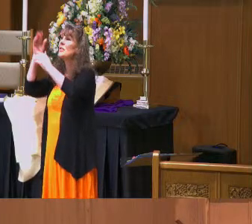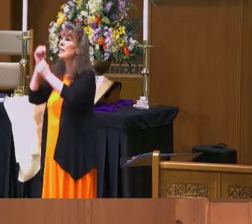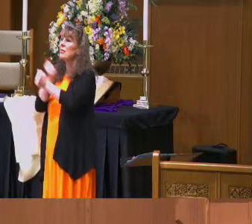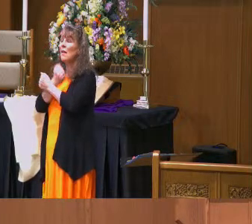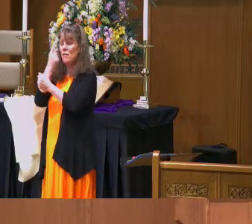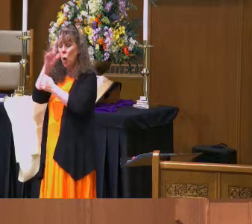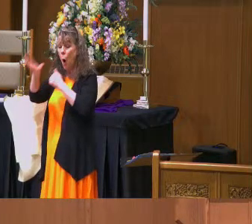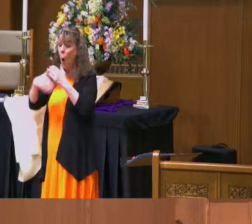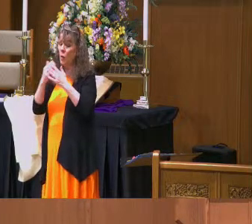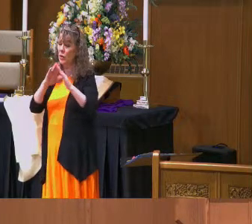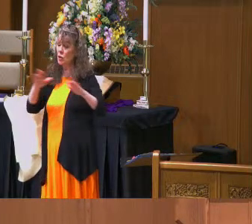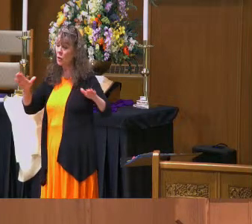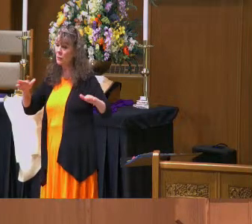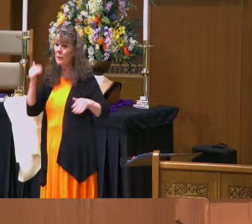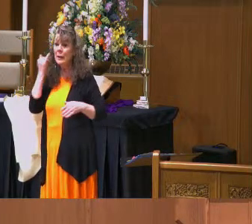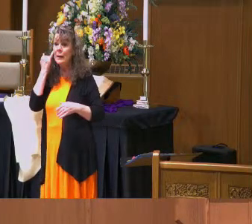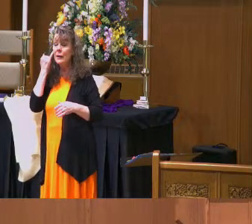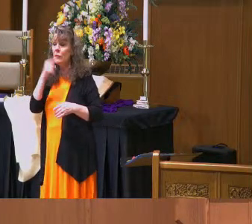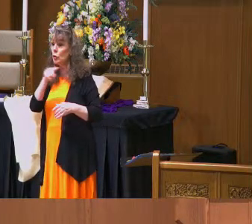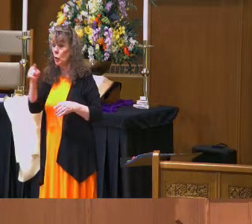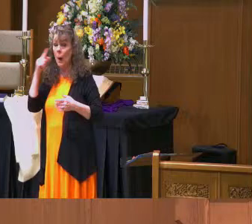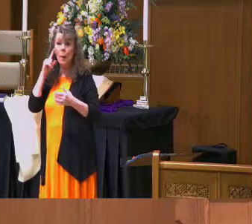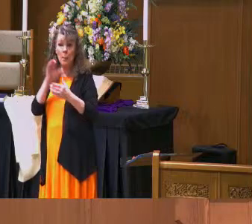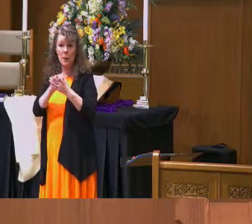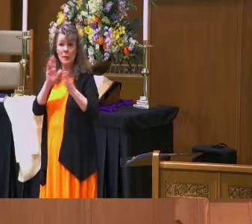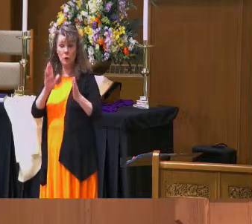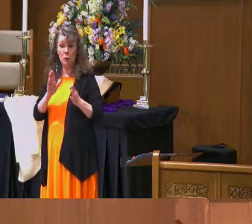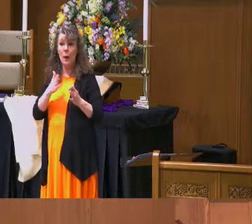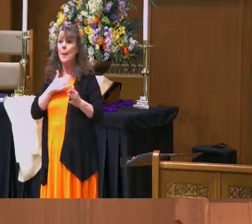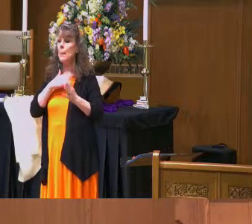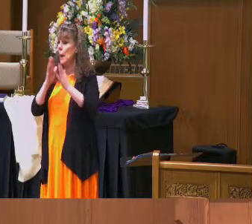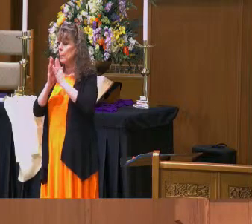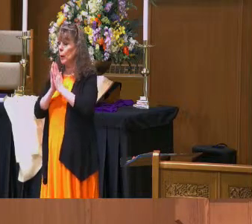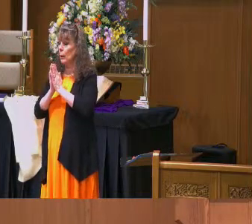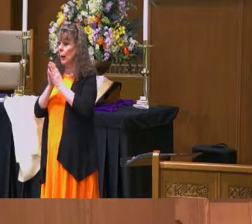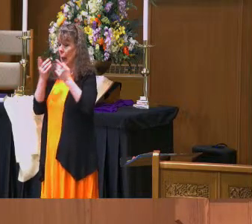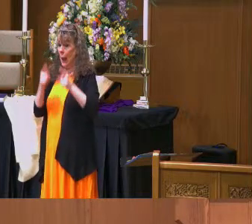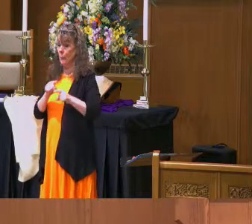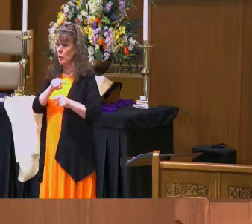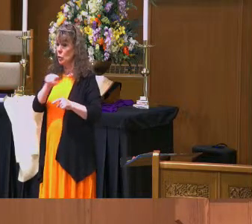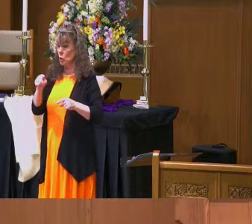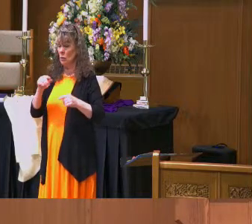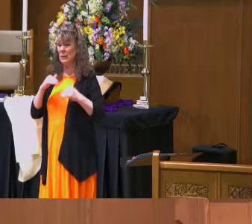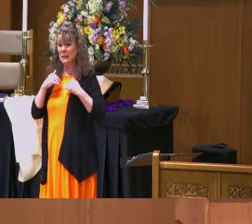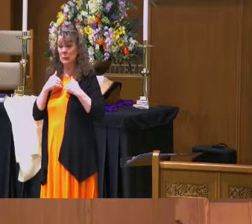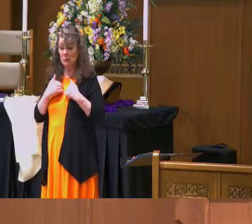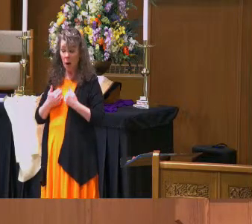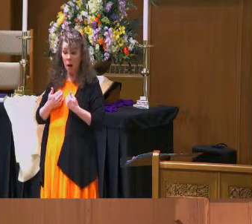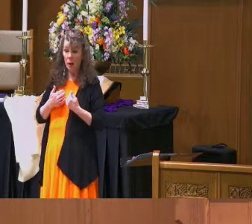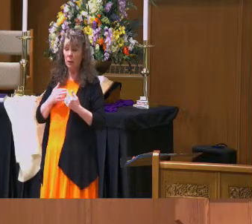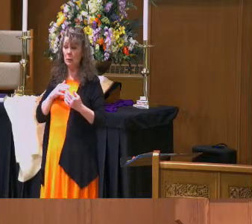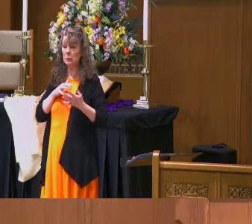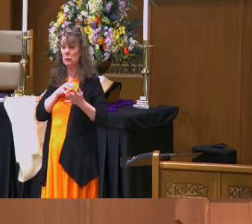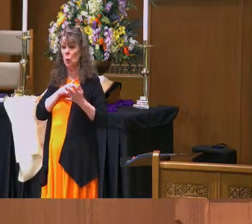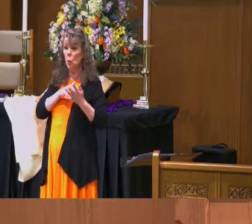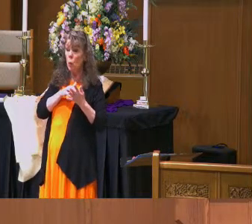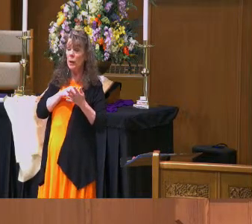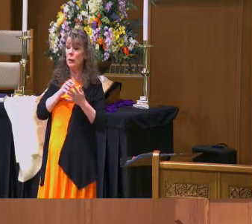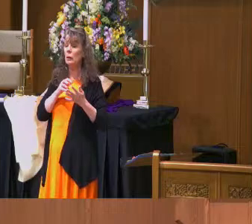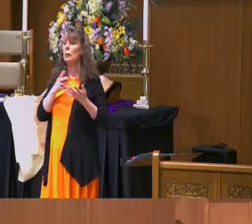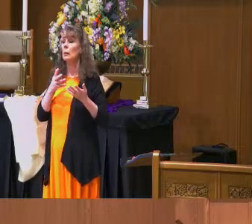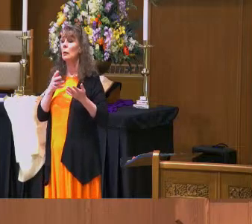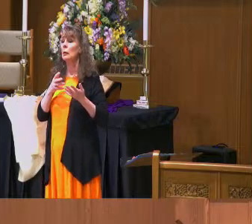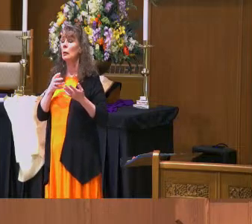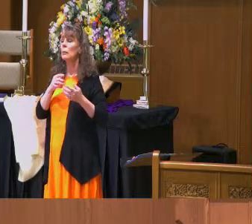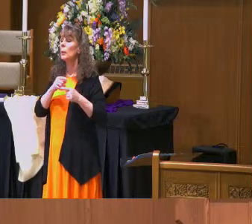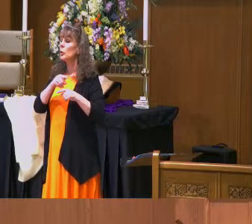children. And if you are a believer, my prayer is while you may be weary, faint-hearted, or sorrowful,